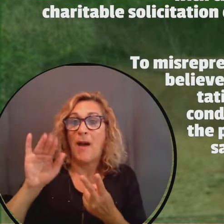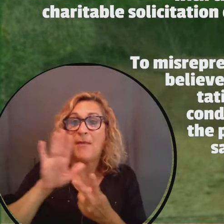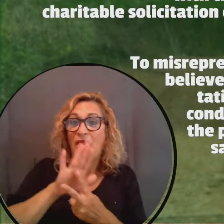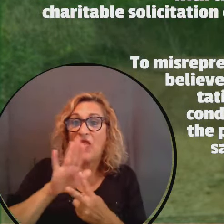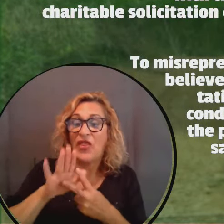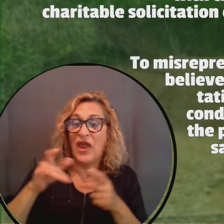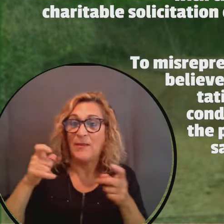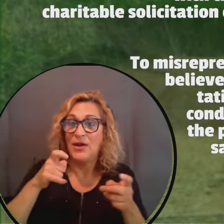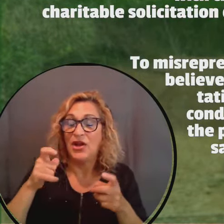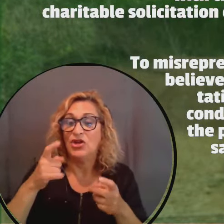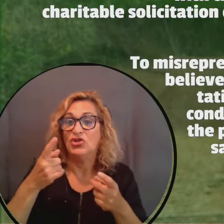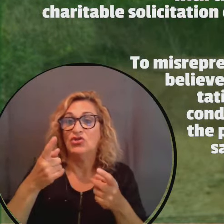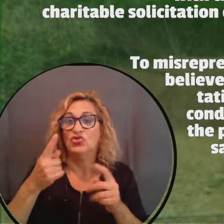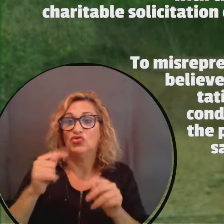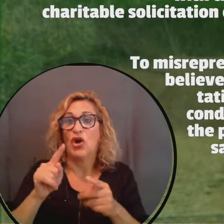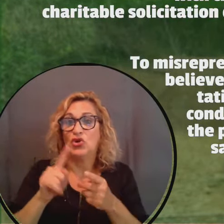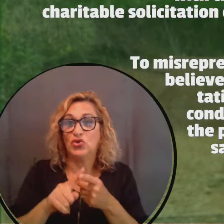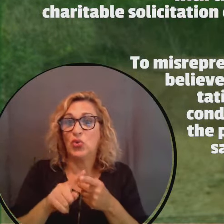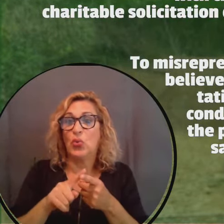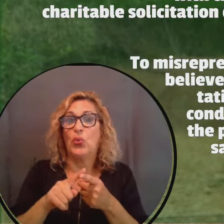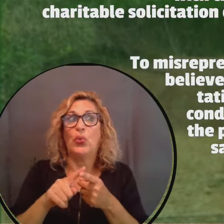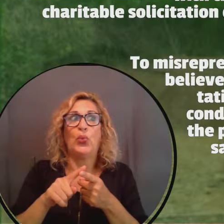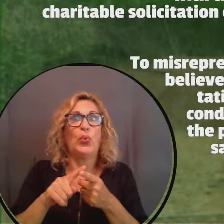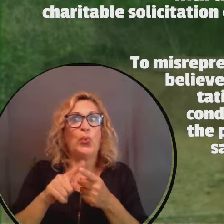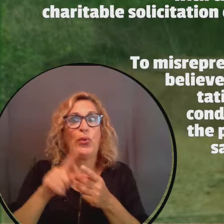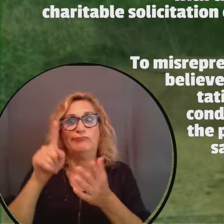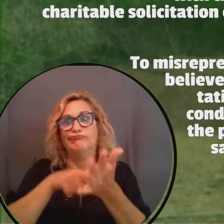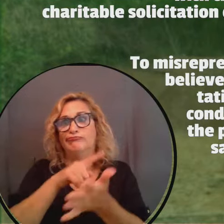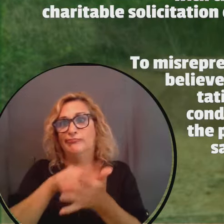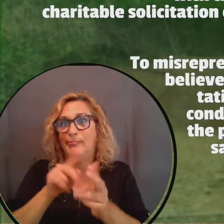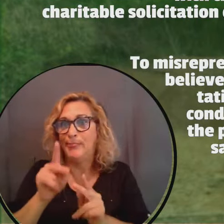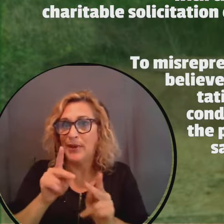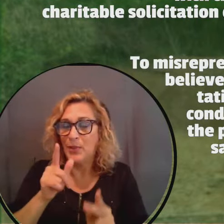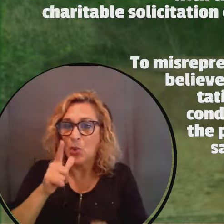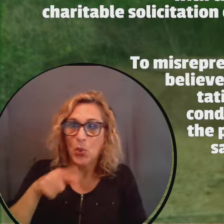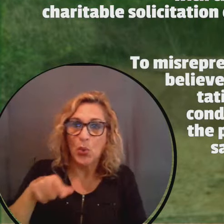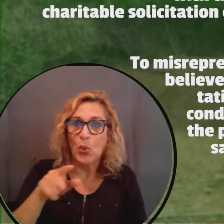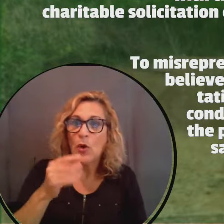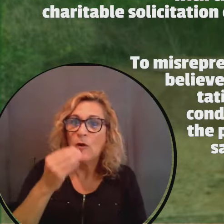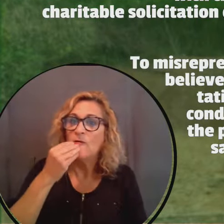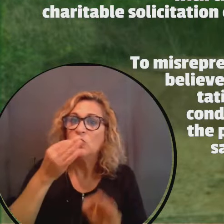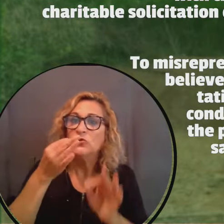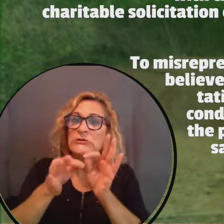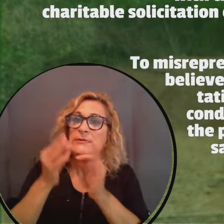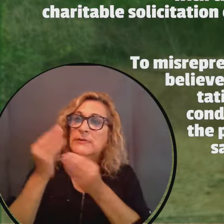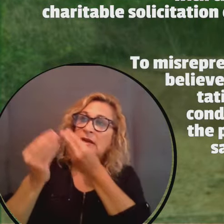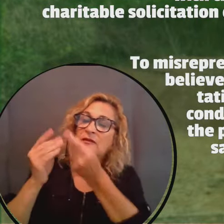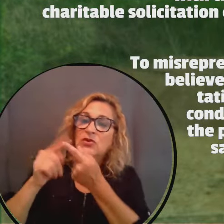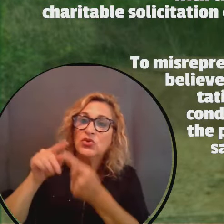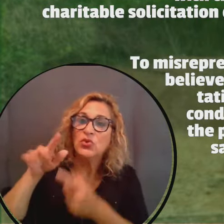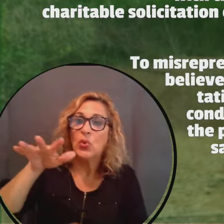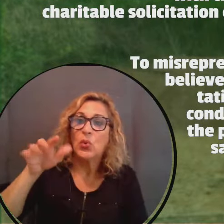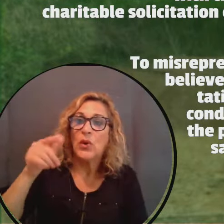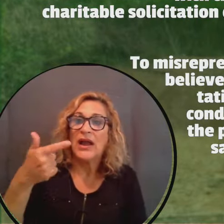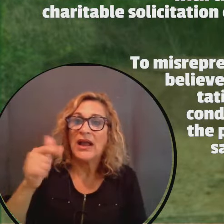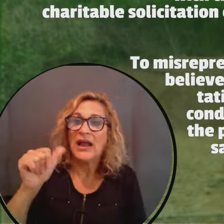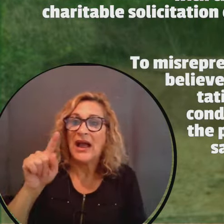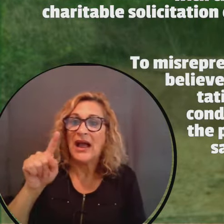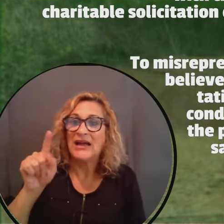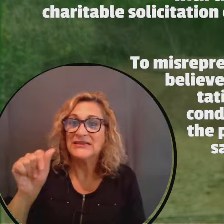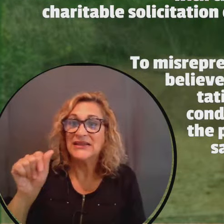for simply giving food in Gaza. And if the recipients of food happened to be members of